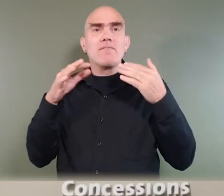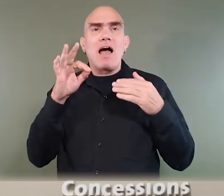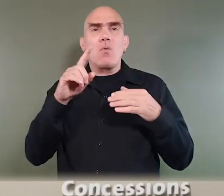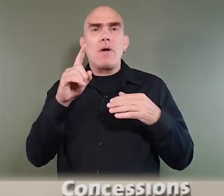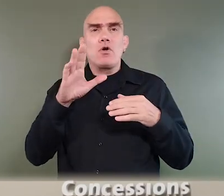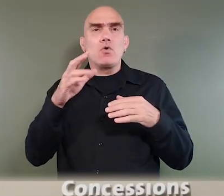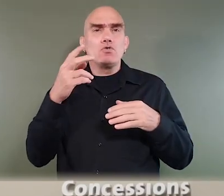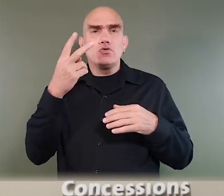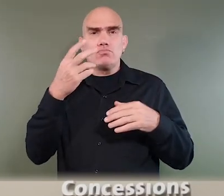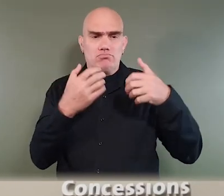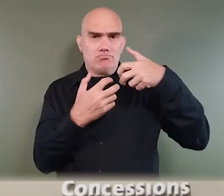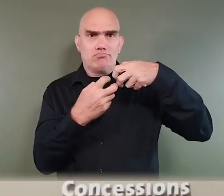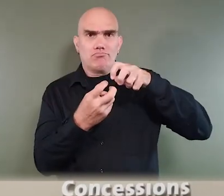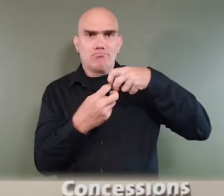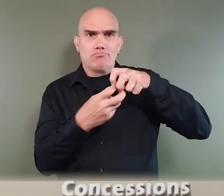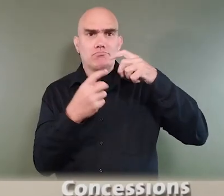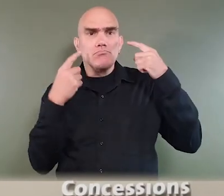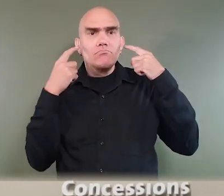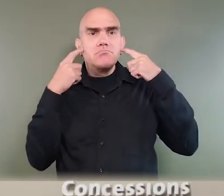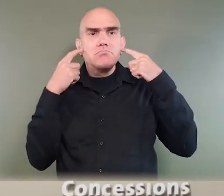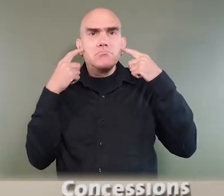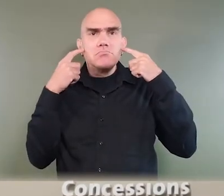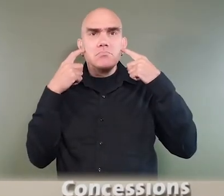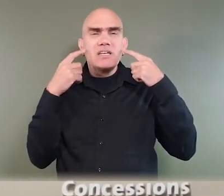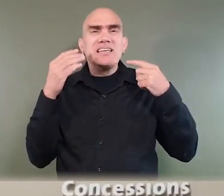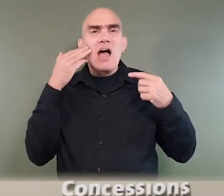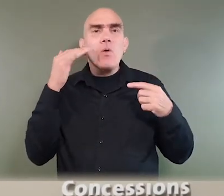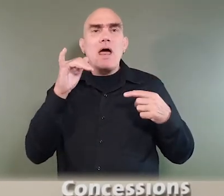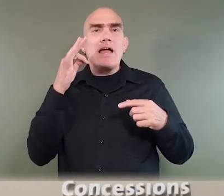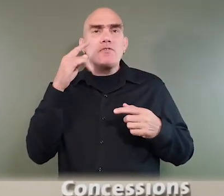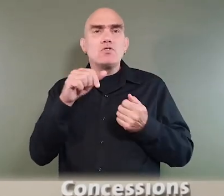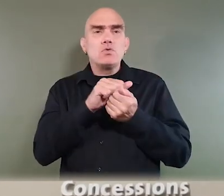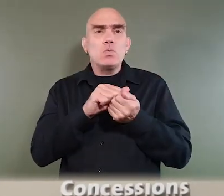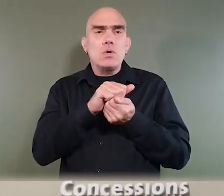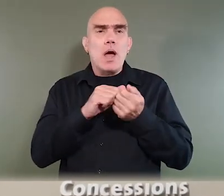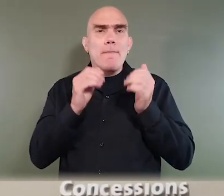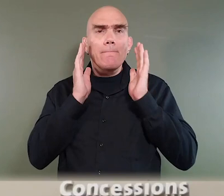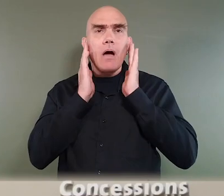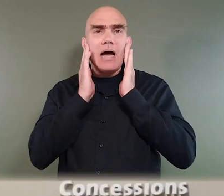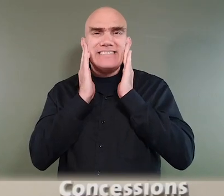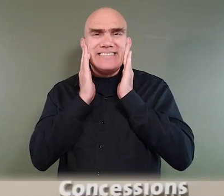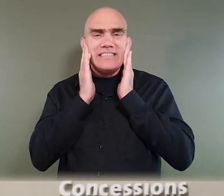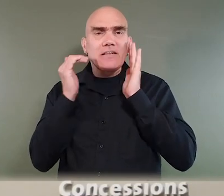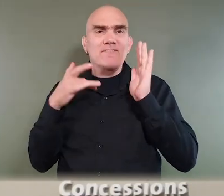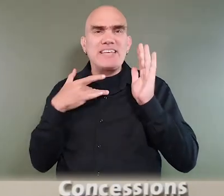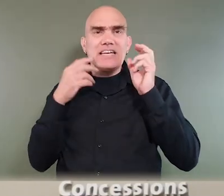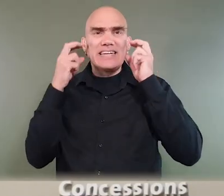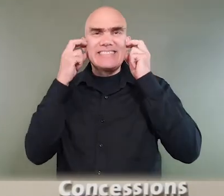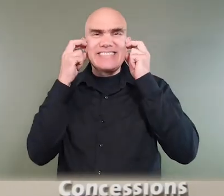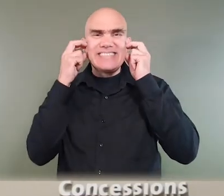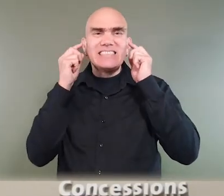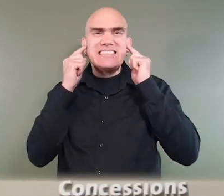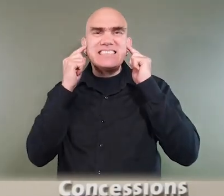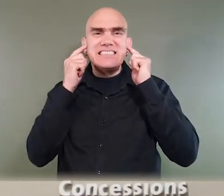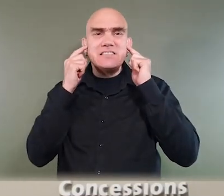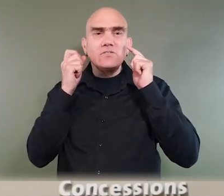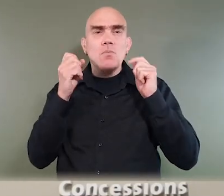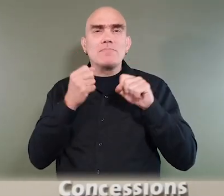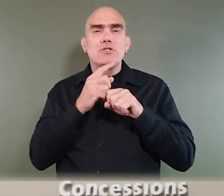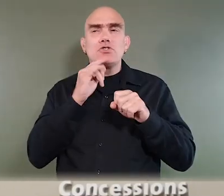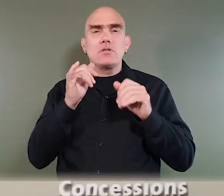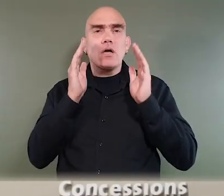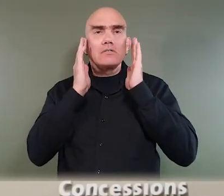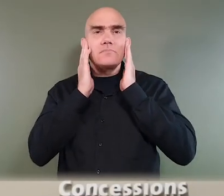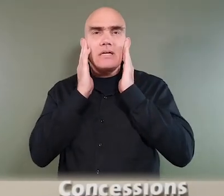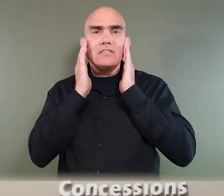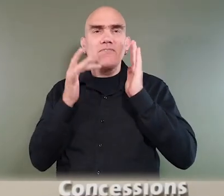right? There's a muscle there. In fact, if you bite down like you're chewing gum, you can feel it get tense, right? So you want to make sure that space